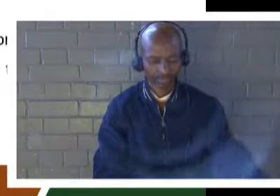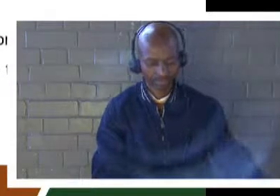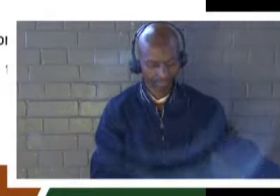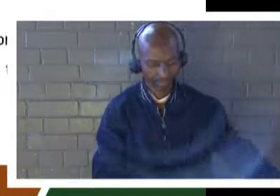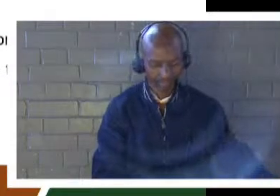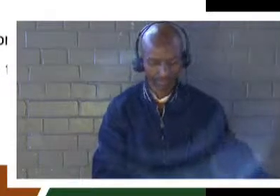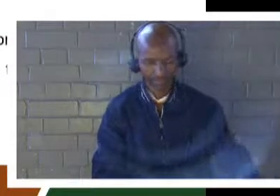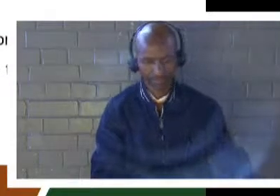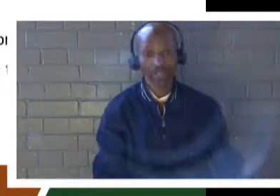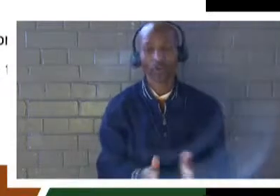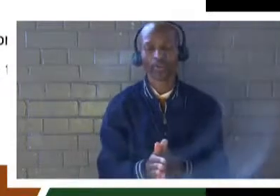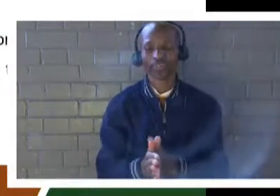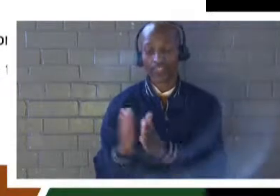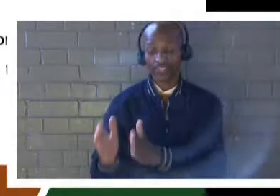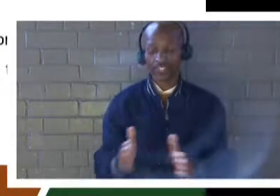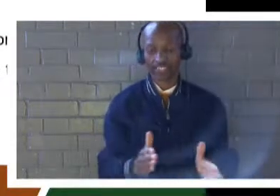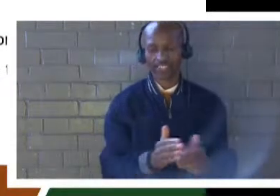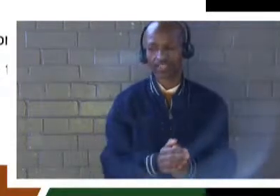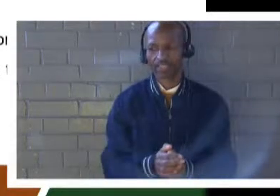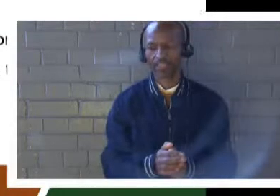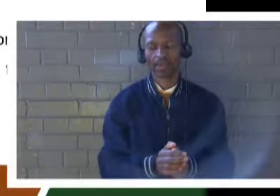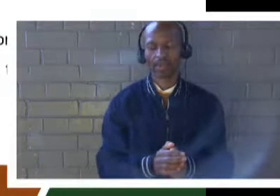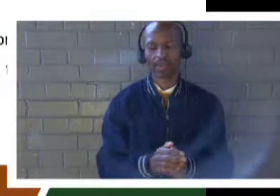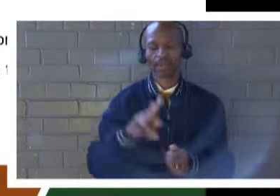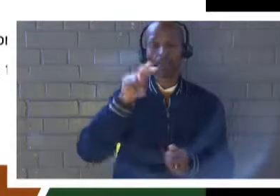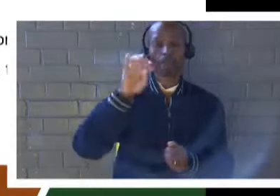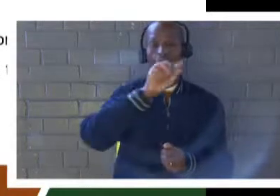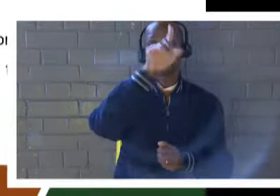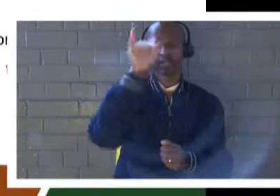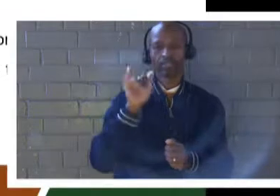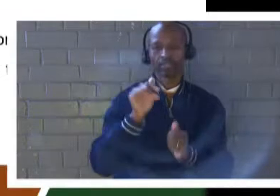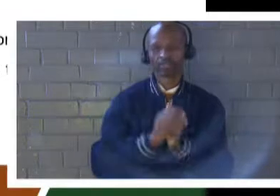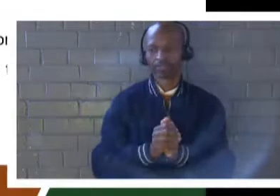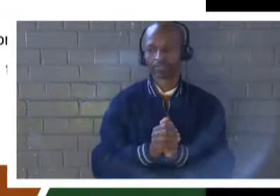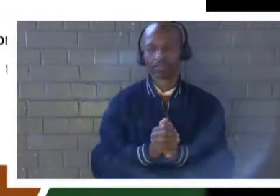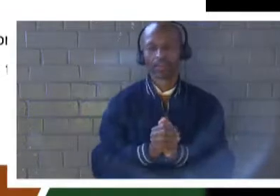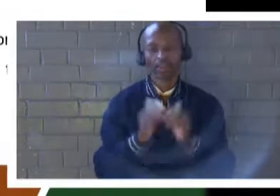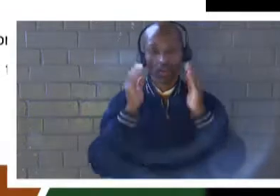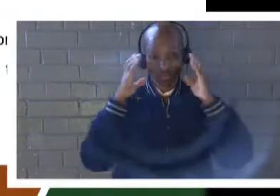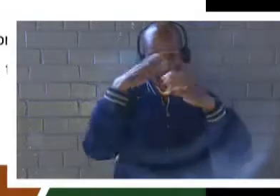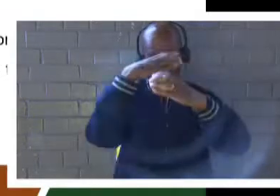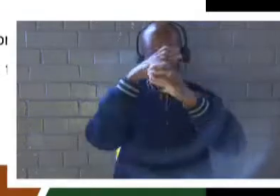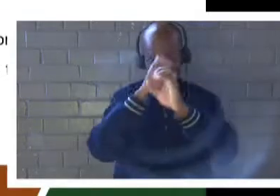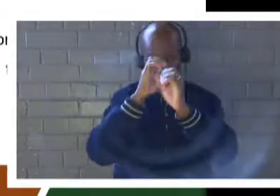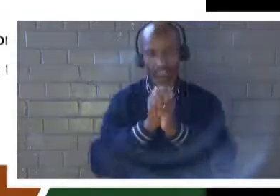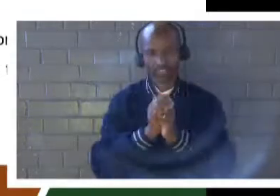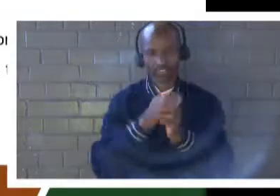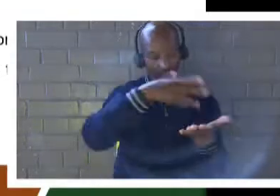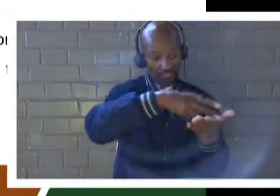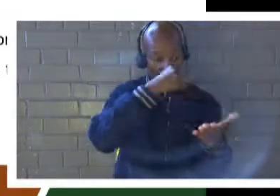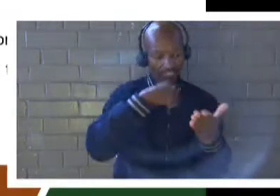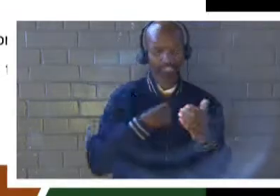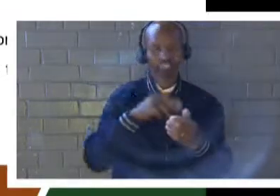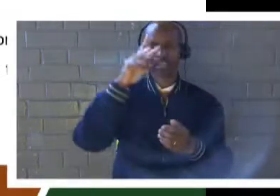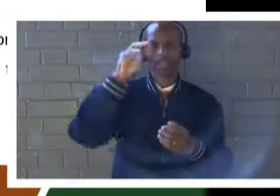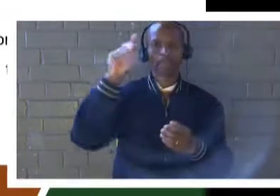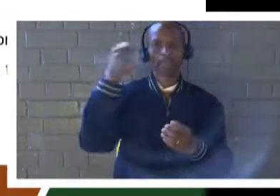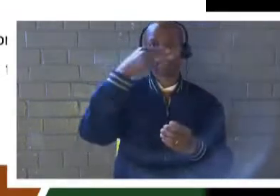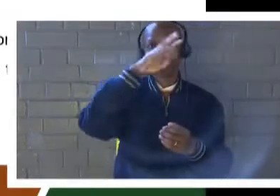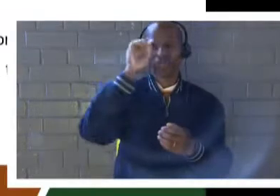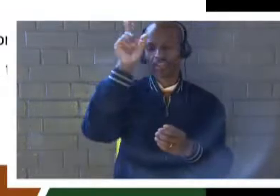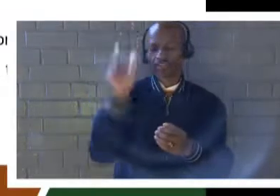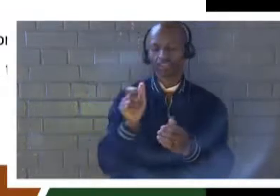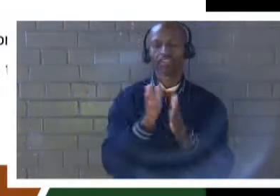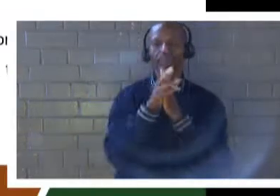According to sector oversight model, a focus intervention study is a method that